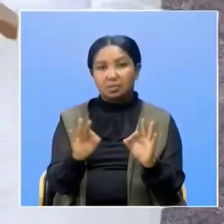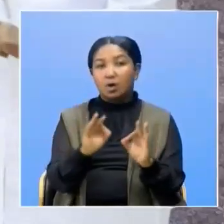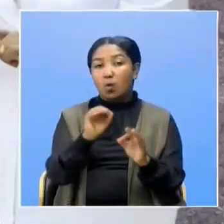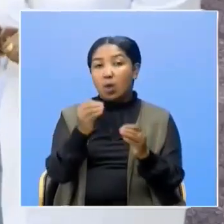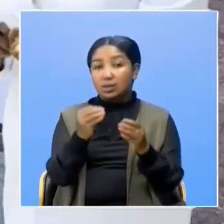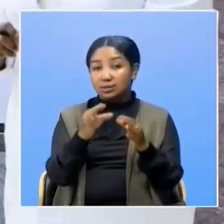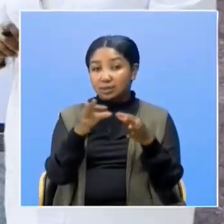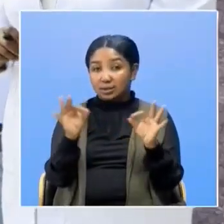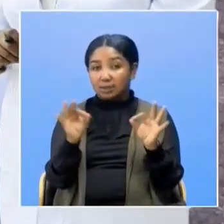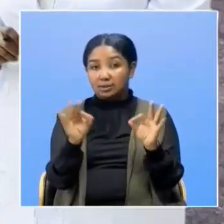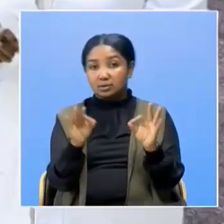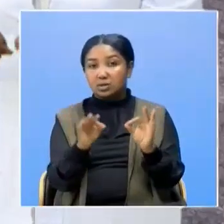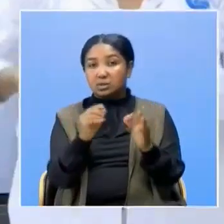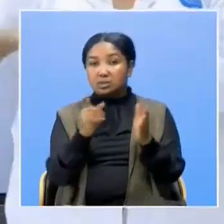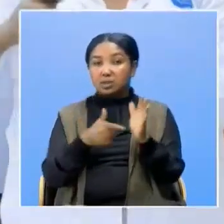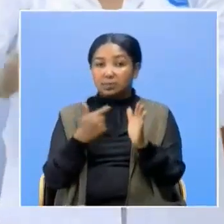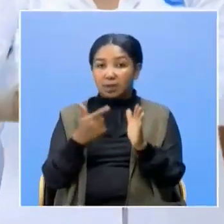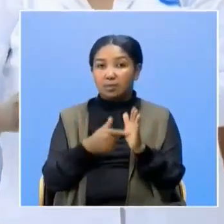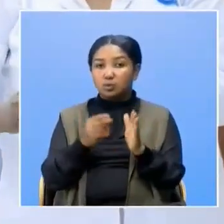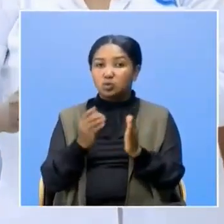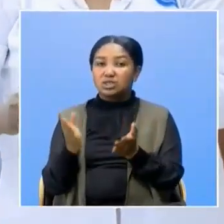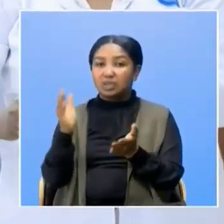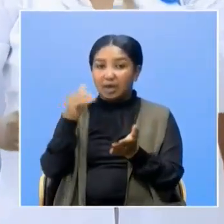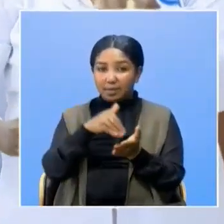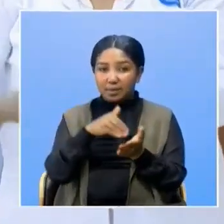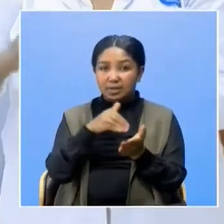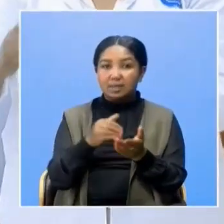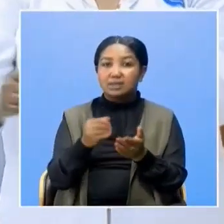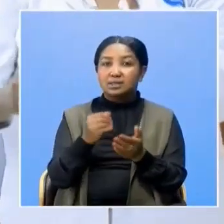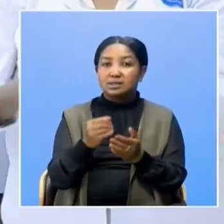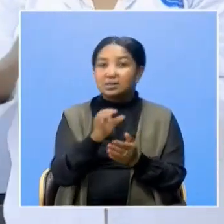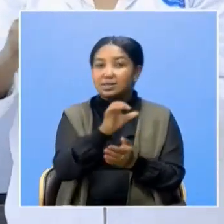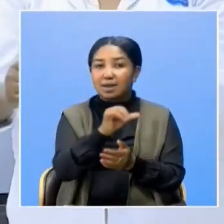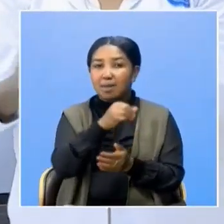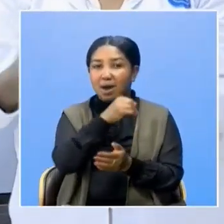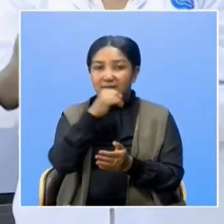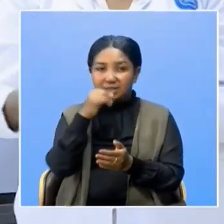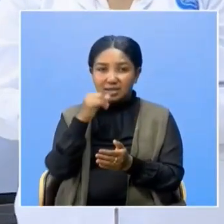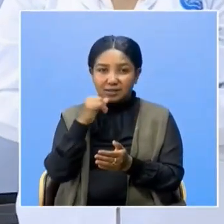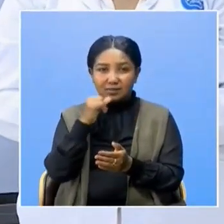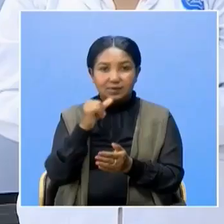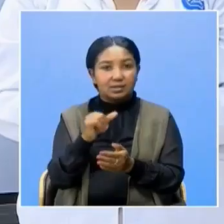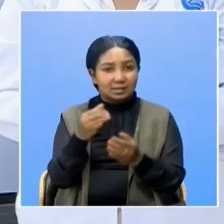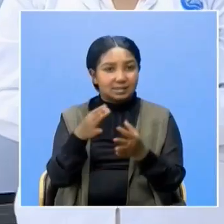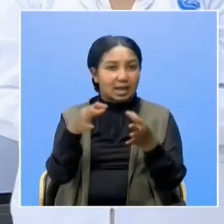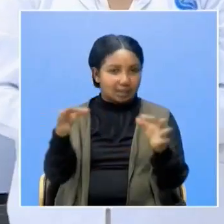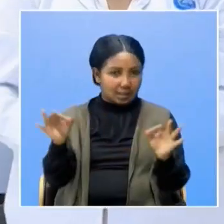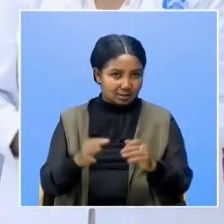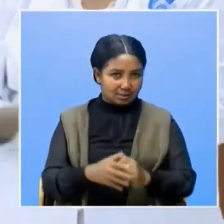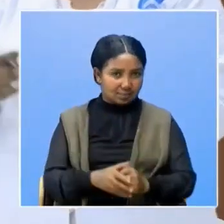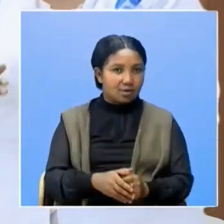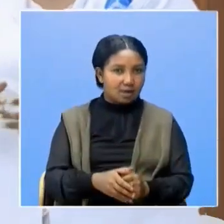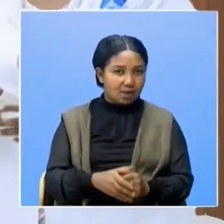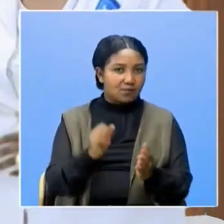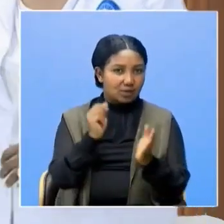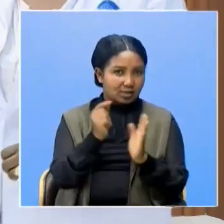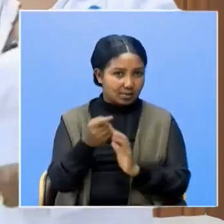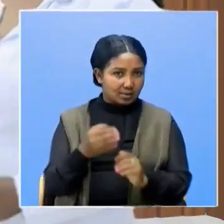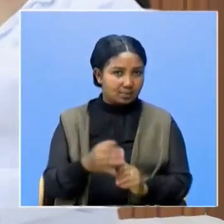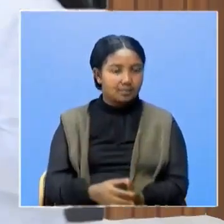same sentence. Sometimes we repeat the same adjective in a sentence. Like, for